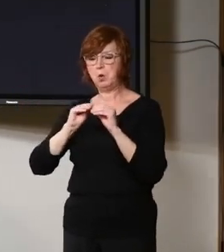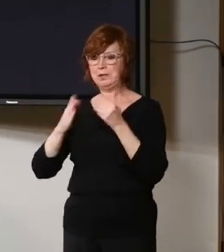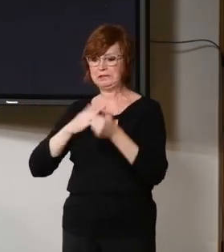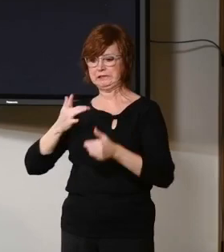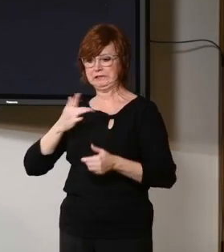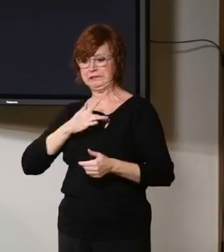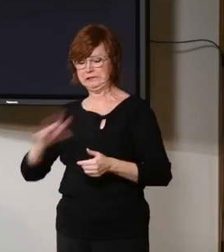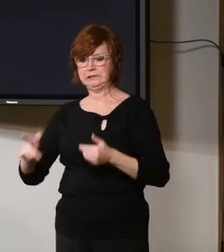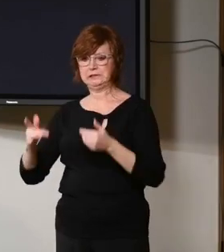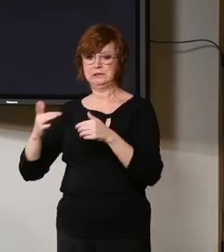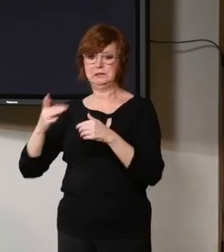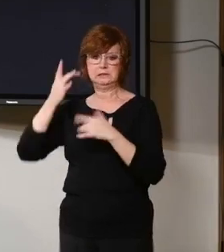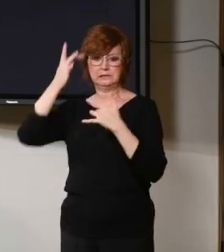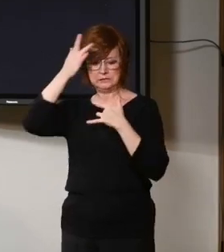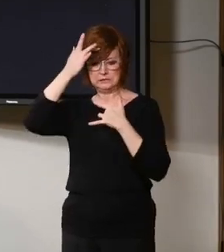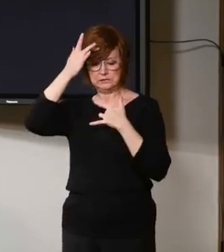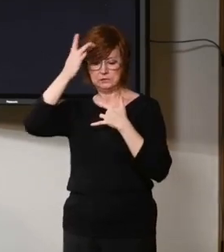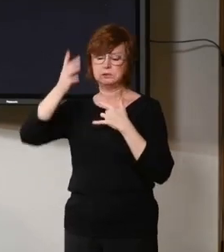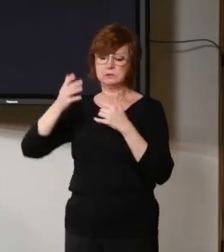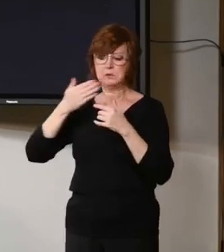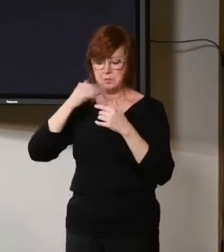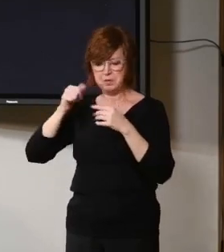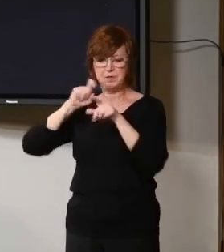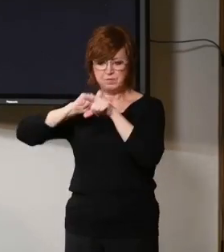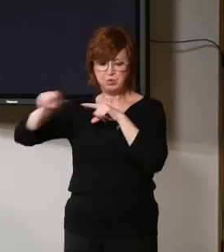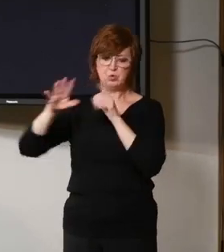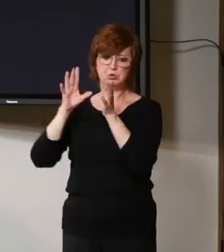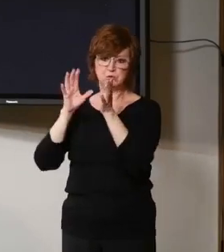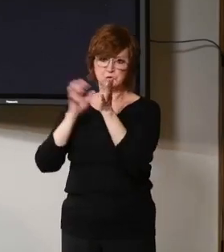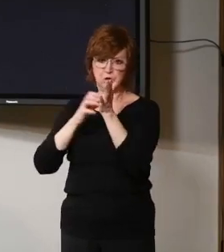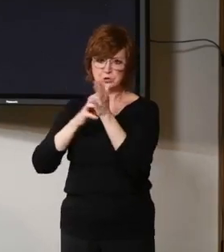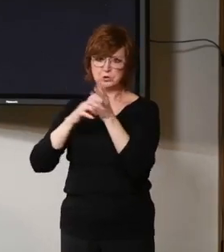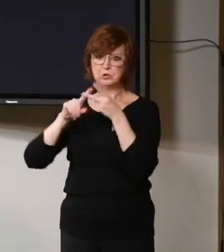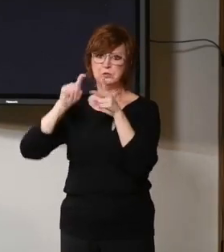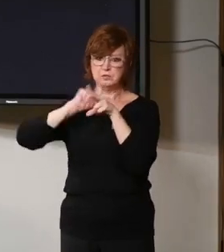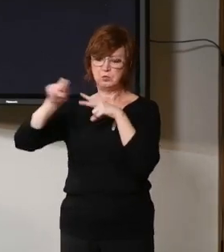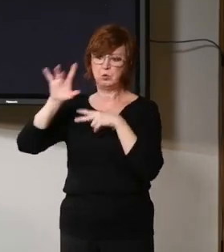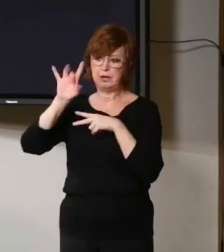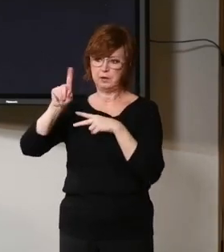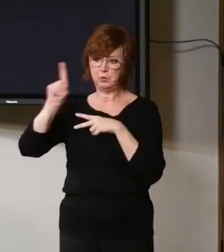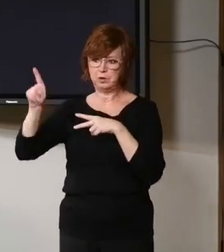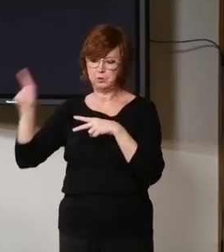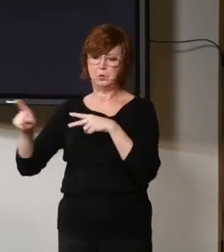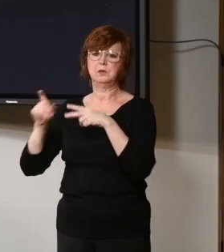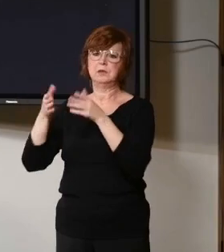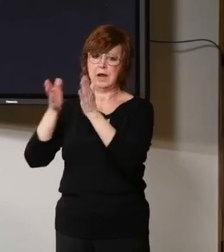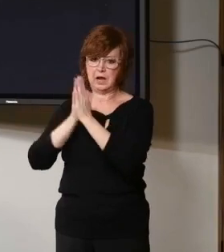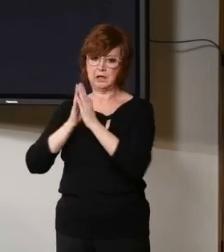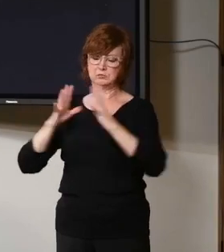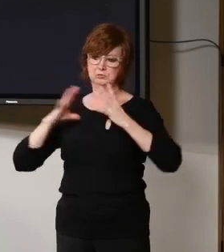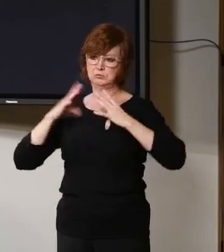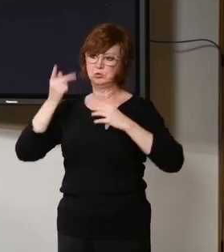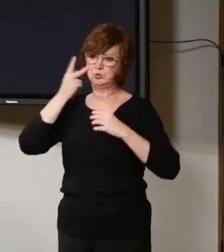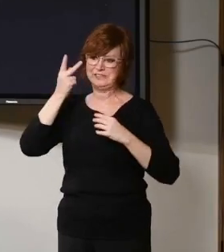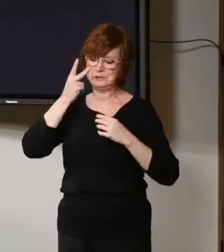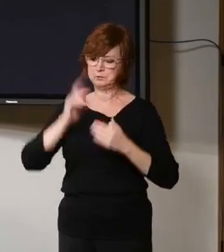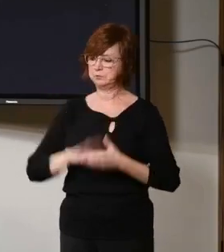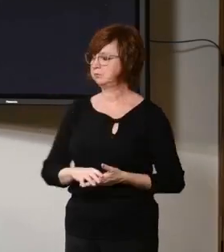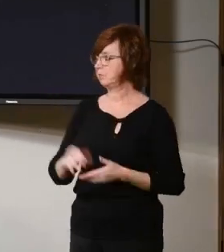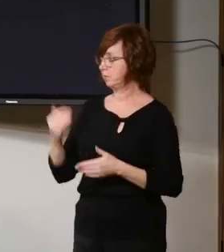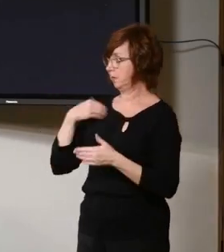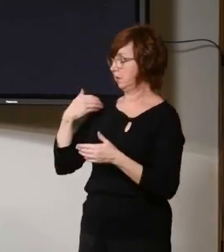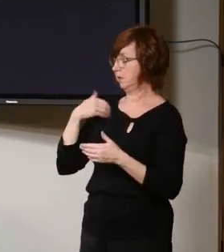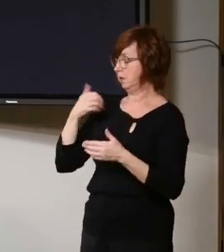need a clinical evaluation or need to be tested. Is there a follow-up on the line? Yes. What is the status